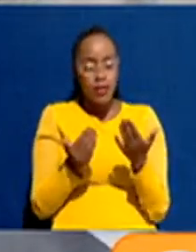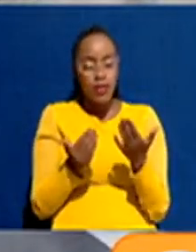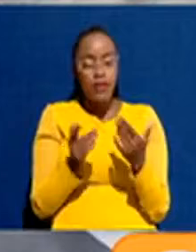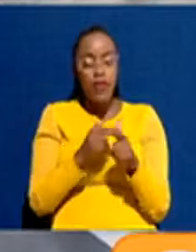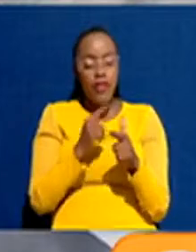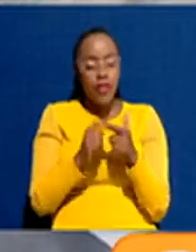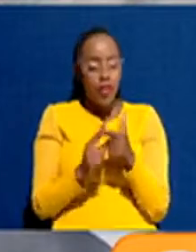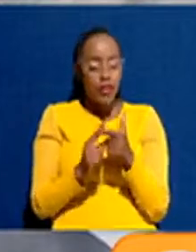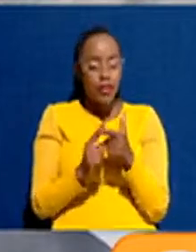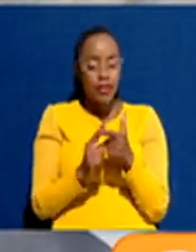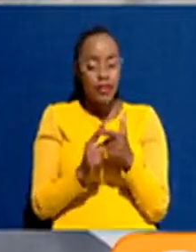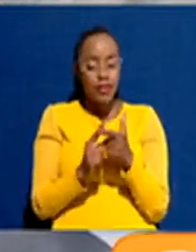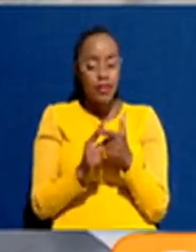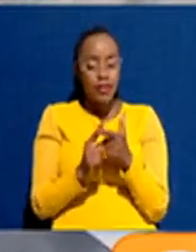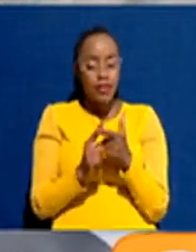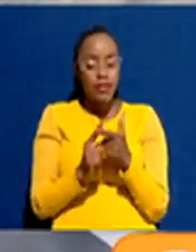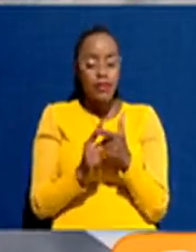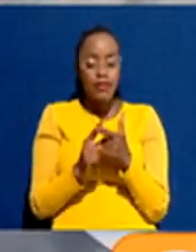and